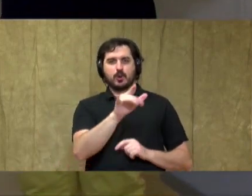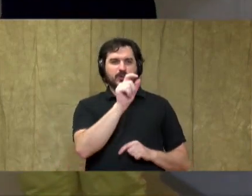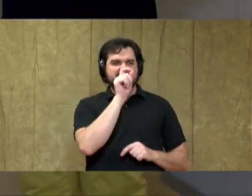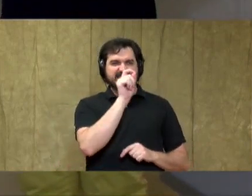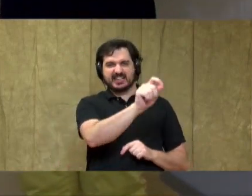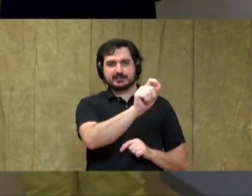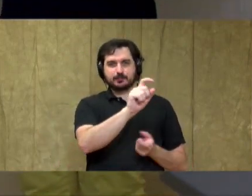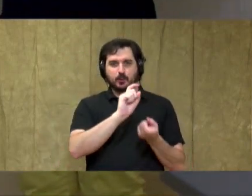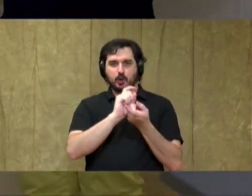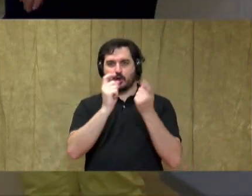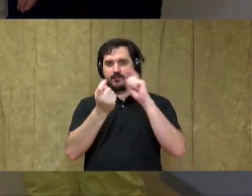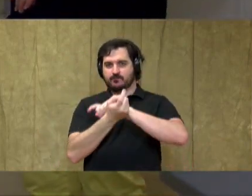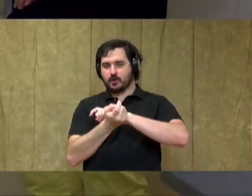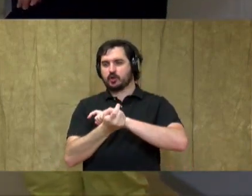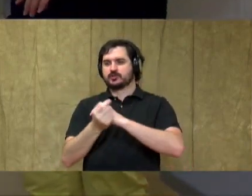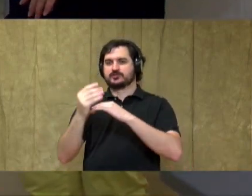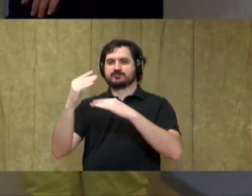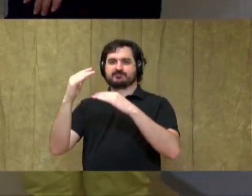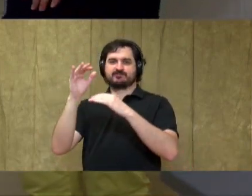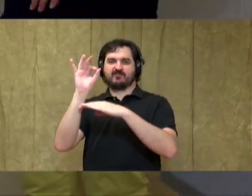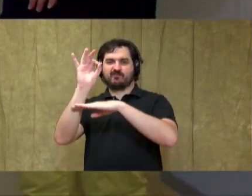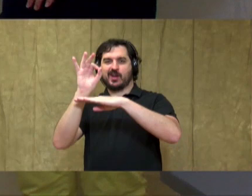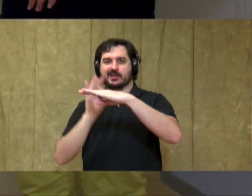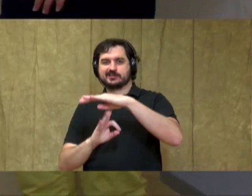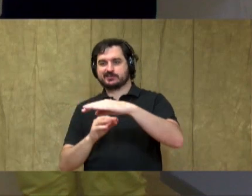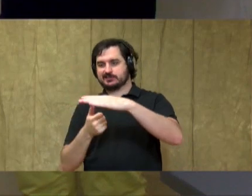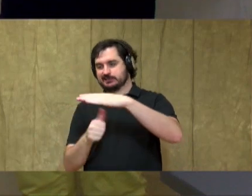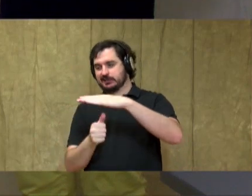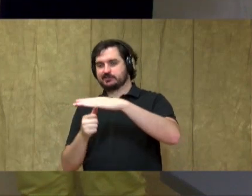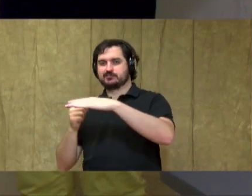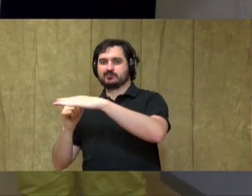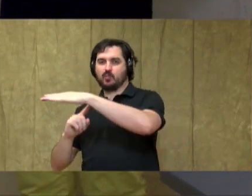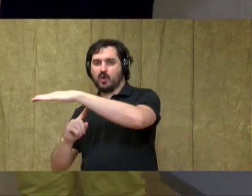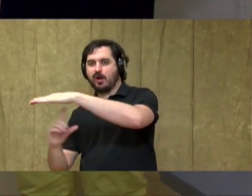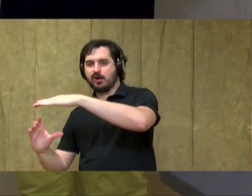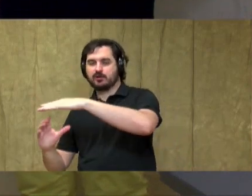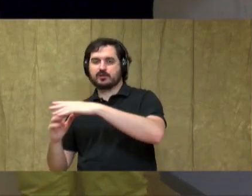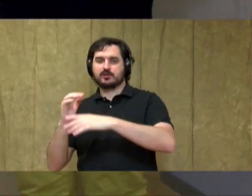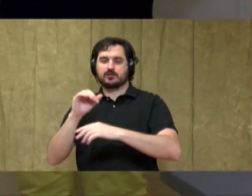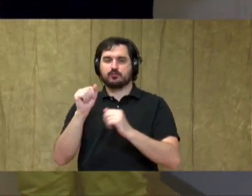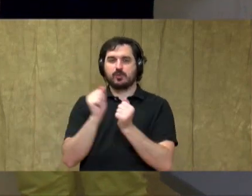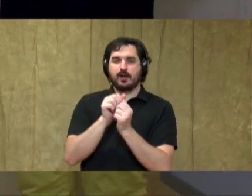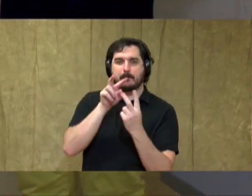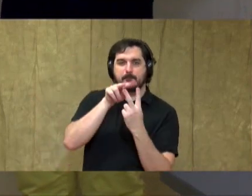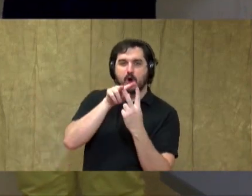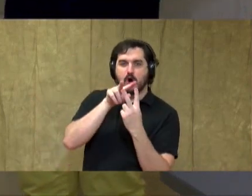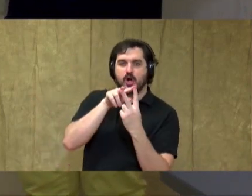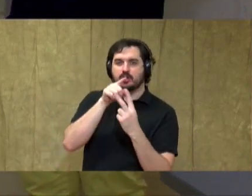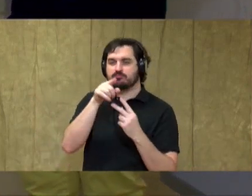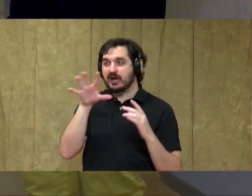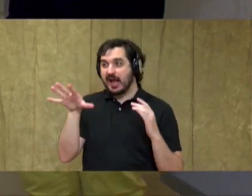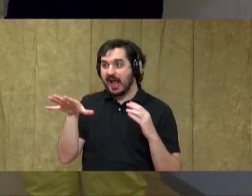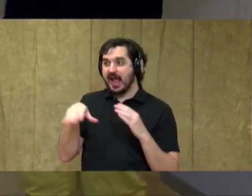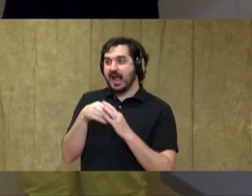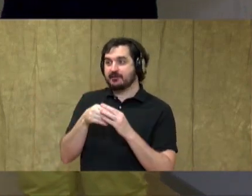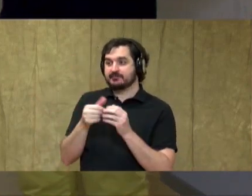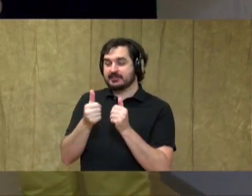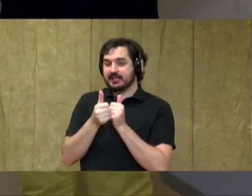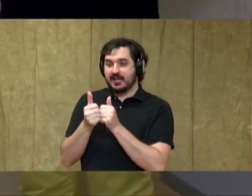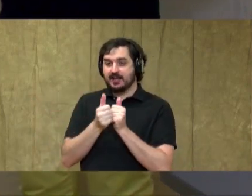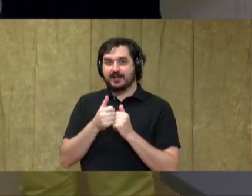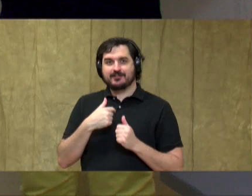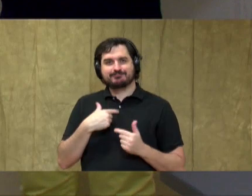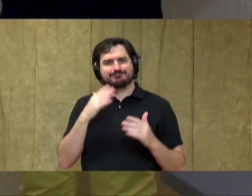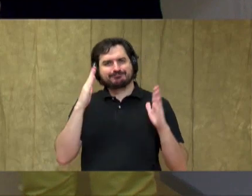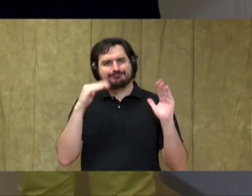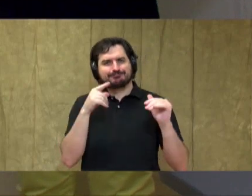of tenths and hundredths, and do that with a partner, and you can add your amounts together. All right, I hope you